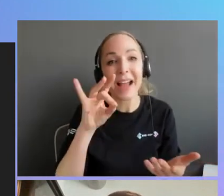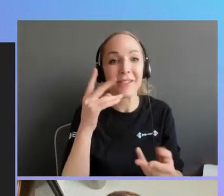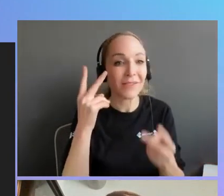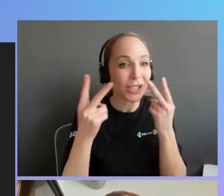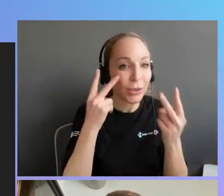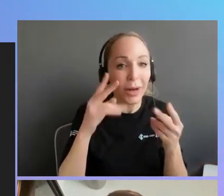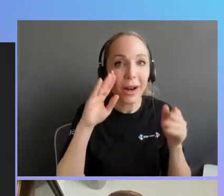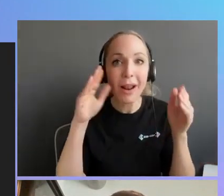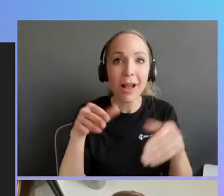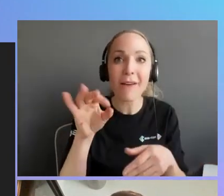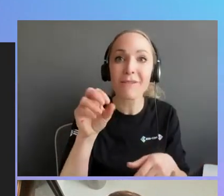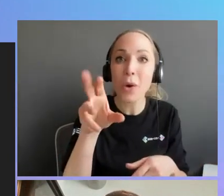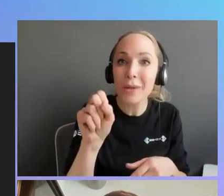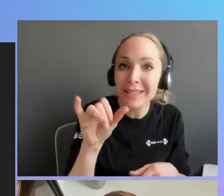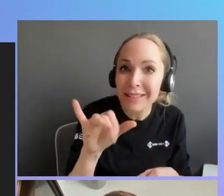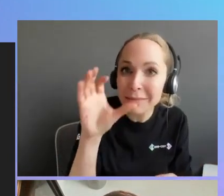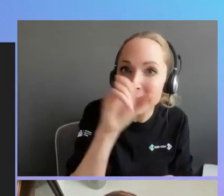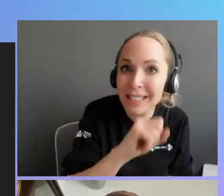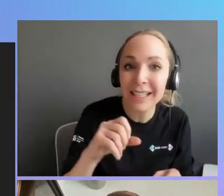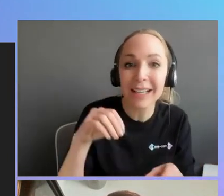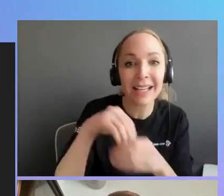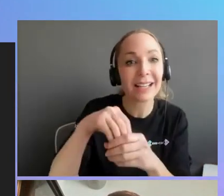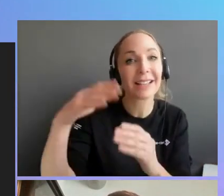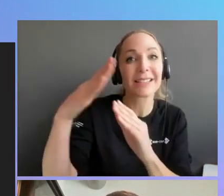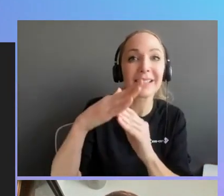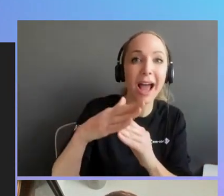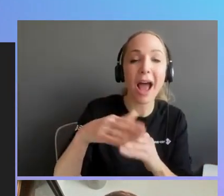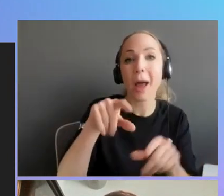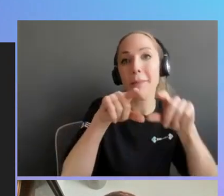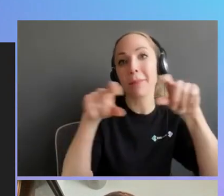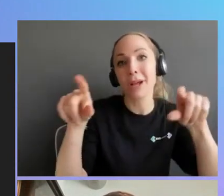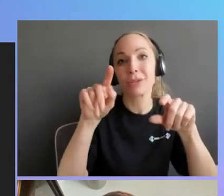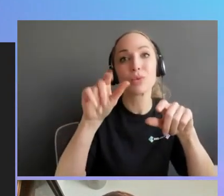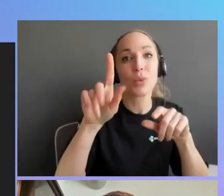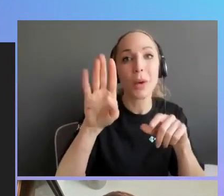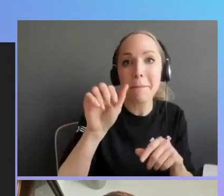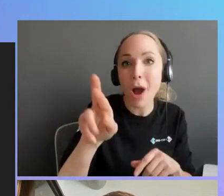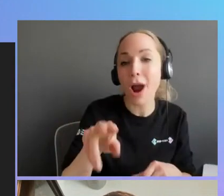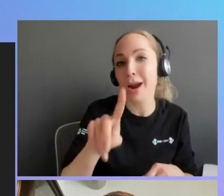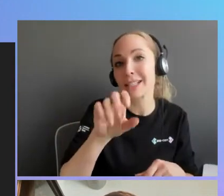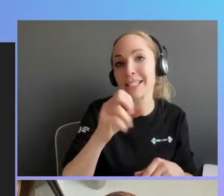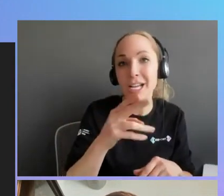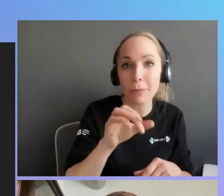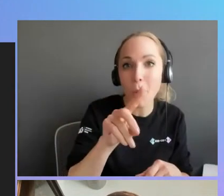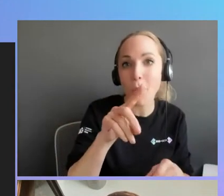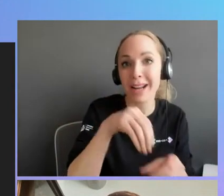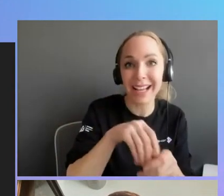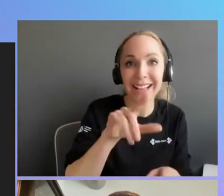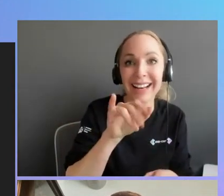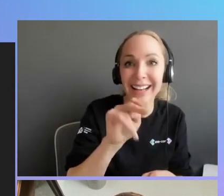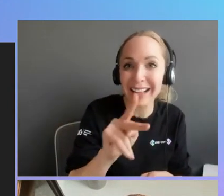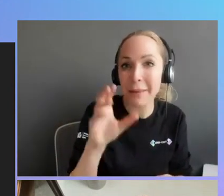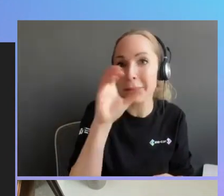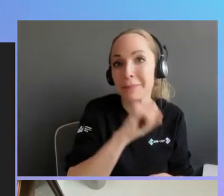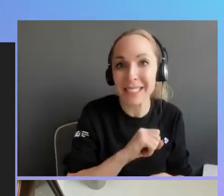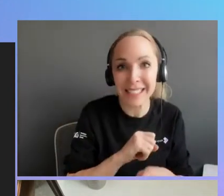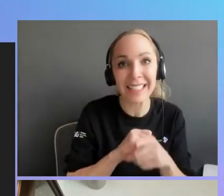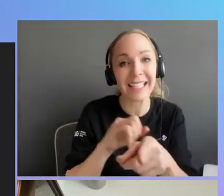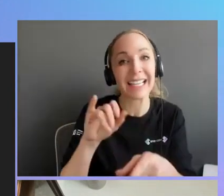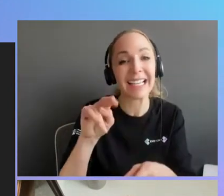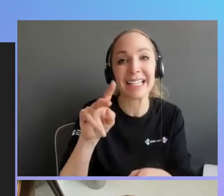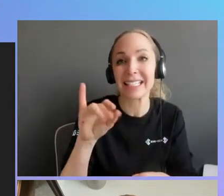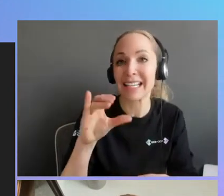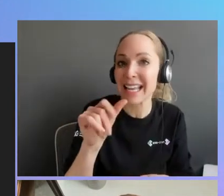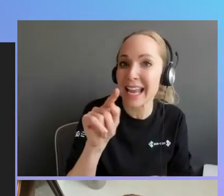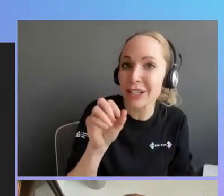bar. The dashboard and the blog links are missing focus indicators. We have an issue for